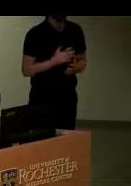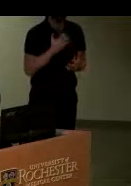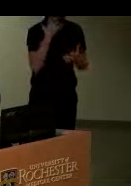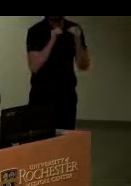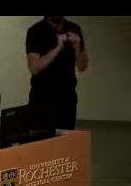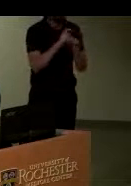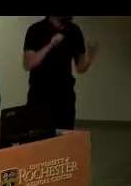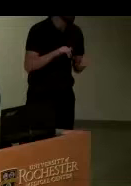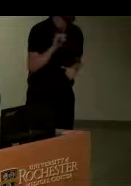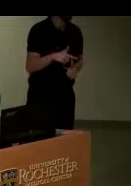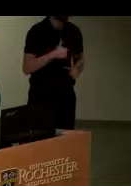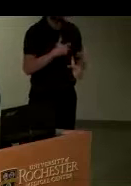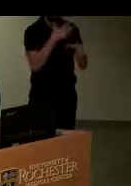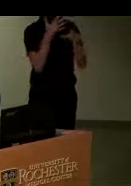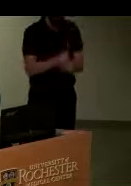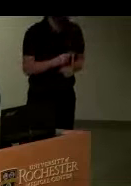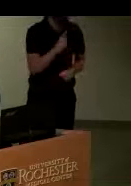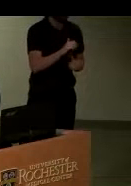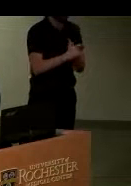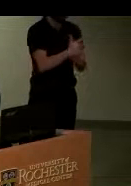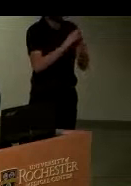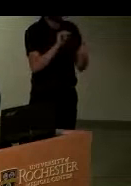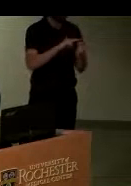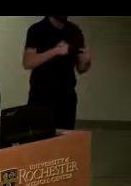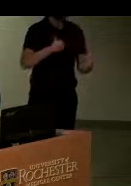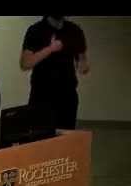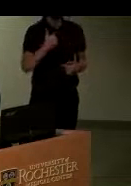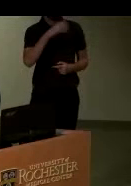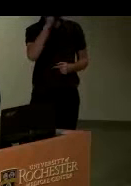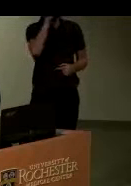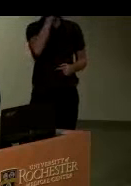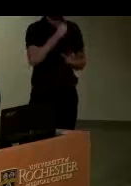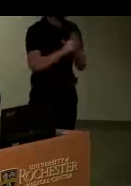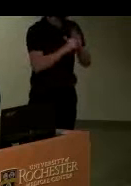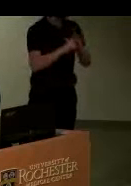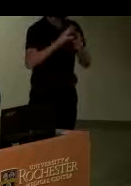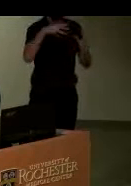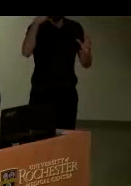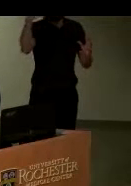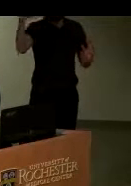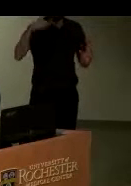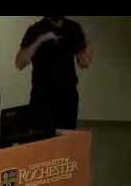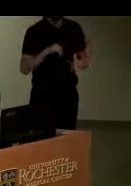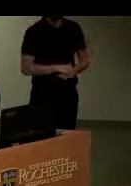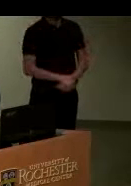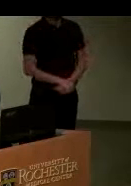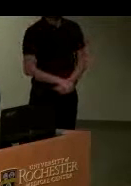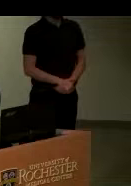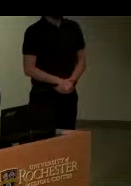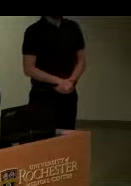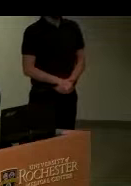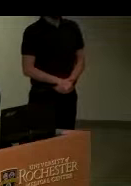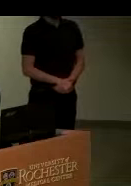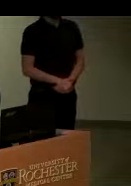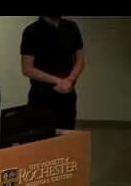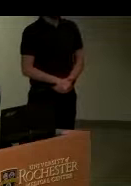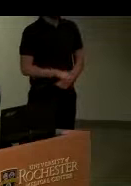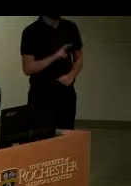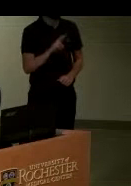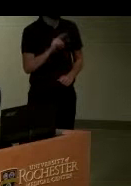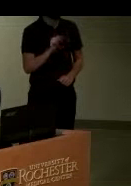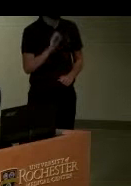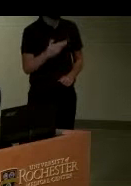how could you do this? I trusted you. How could you say this to me? I'm making up these symptoms, on and on. And I'm like, we're having runs of VTAC.